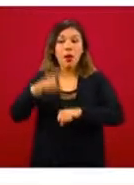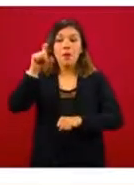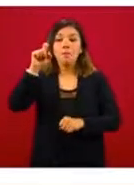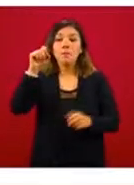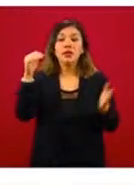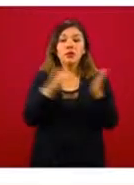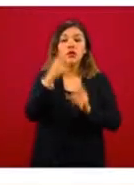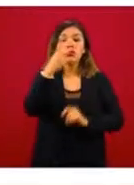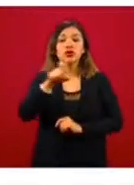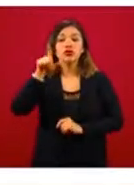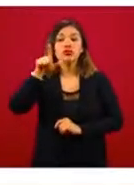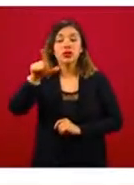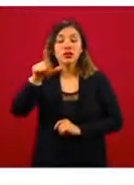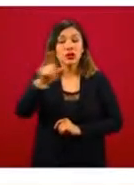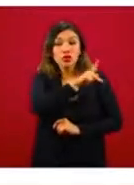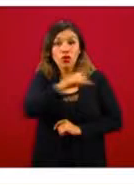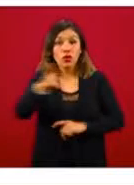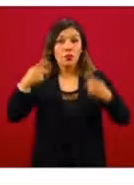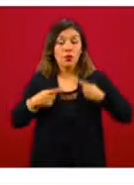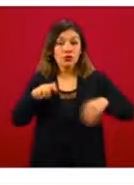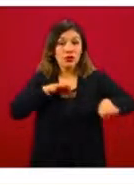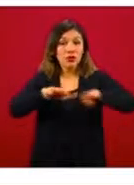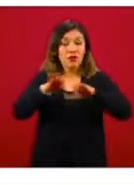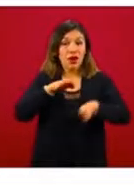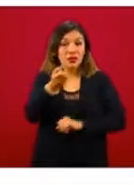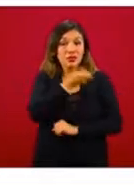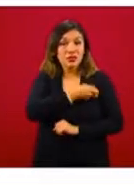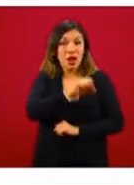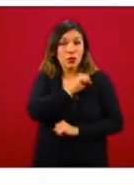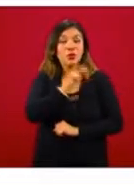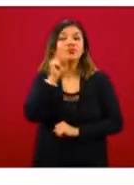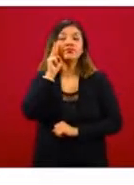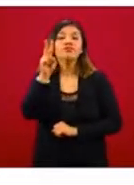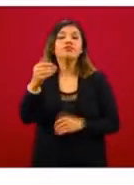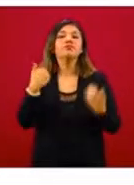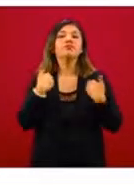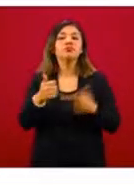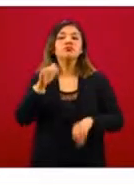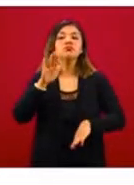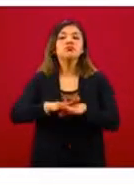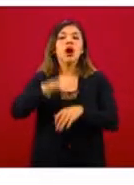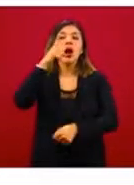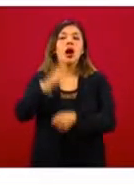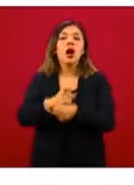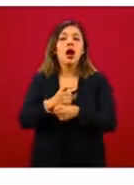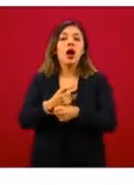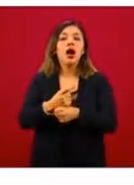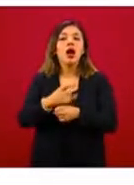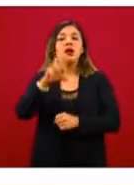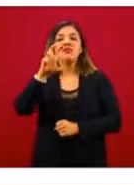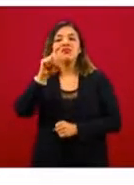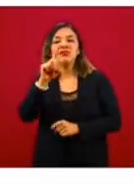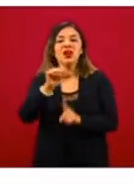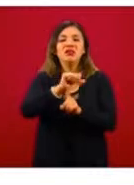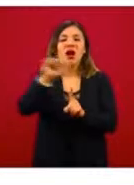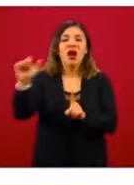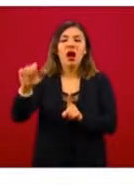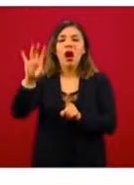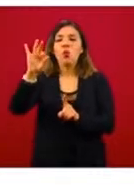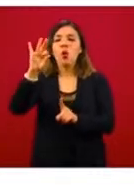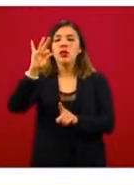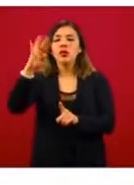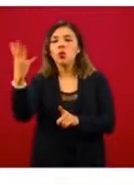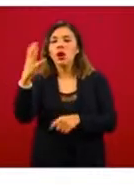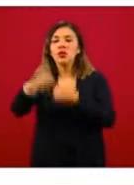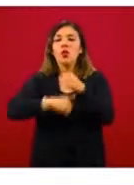who are confirmed to have had COVID, those 20,217 healthcare professionals. We can see